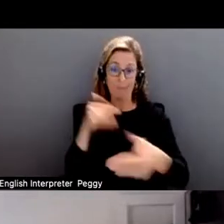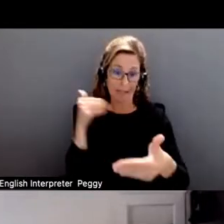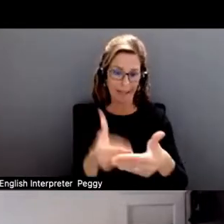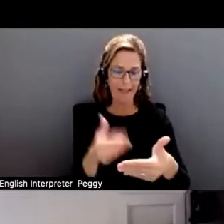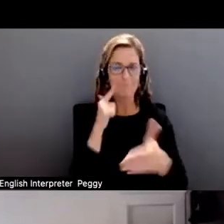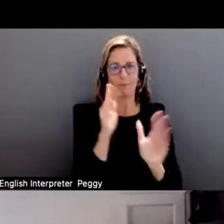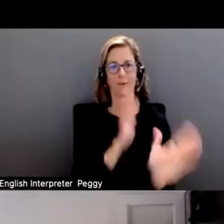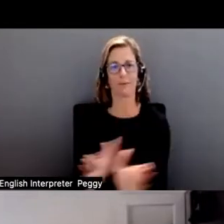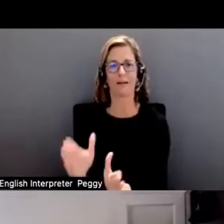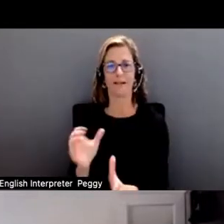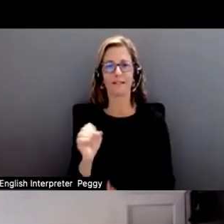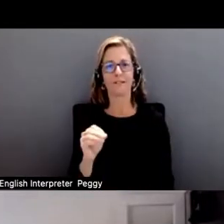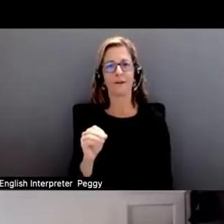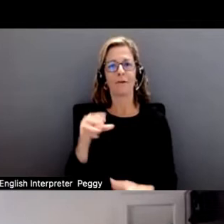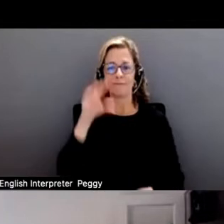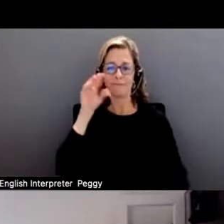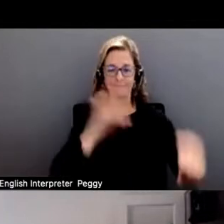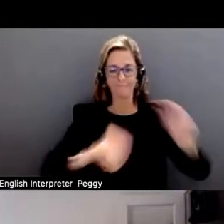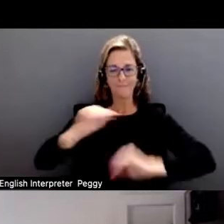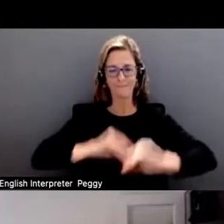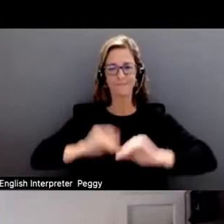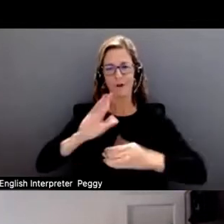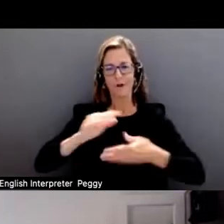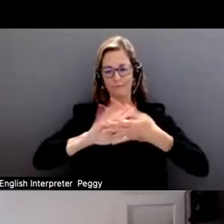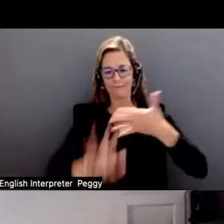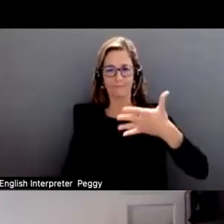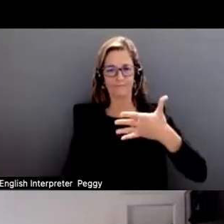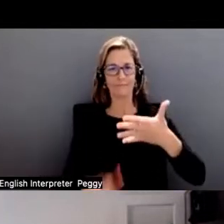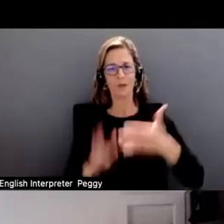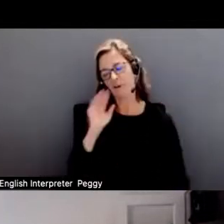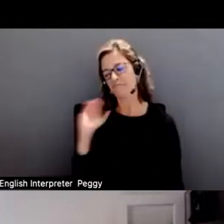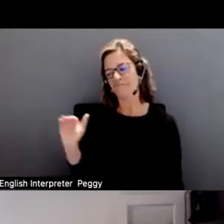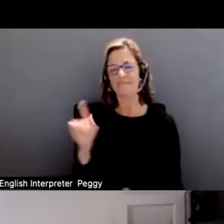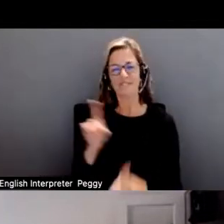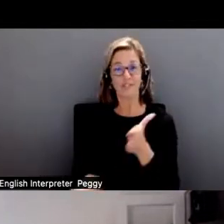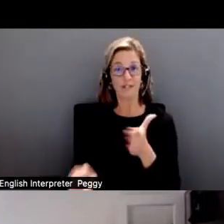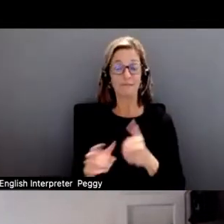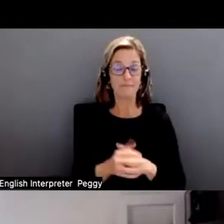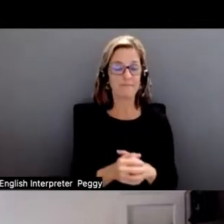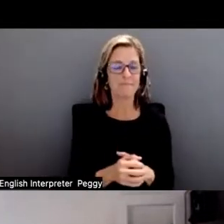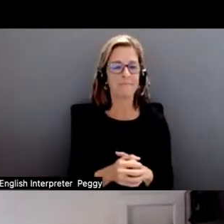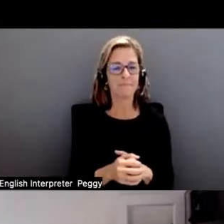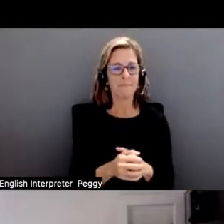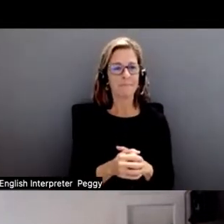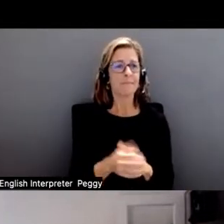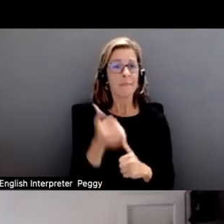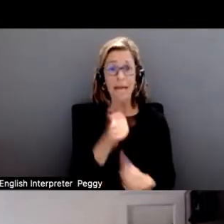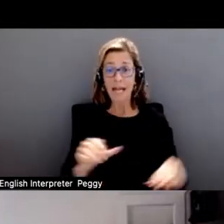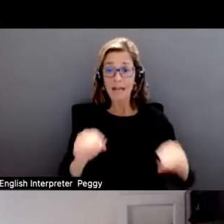Stephanie. Was there anything else that people were talking about that they wanted to